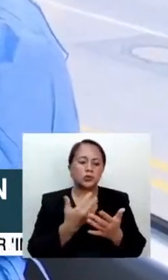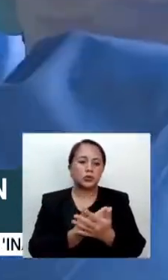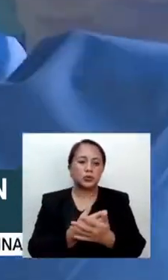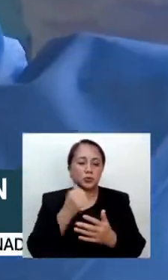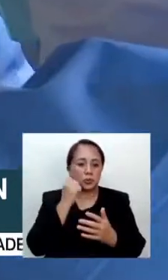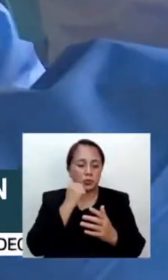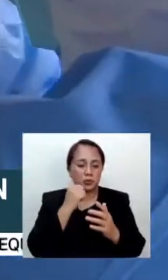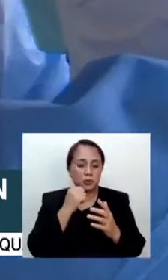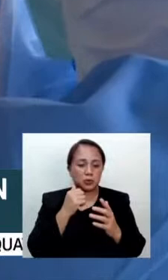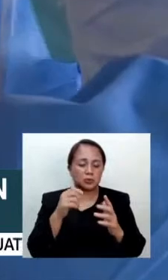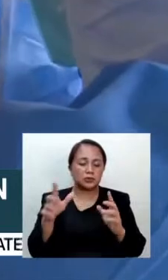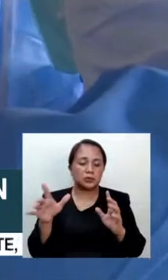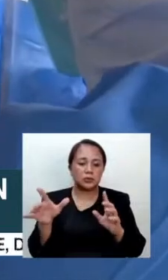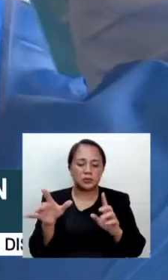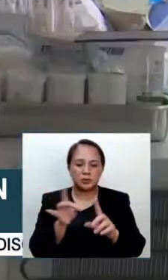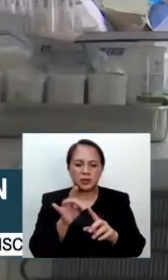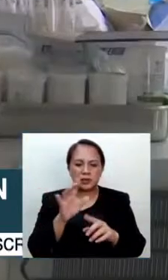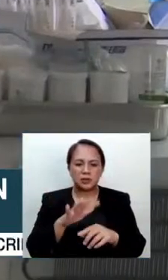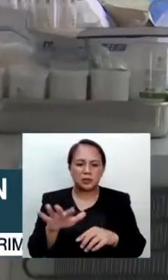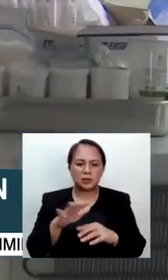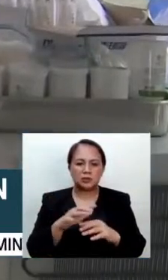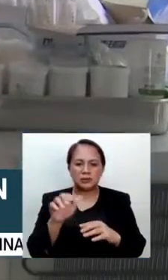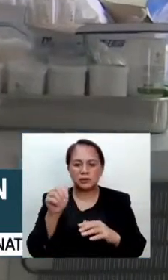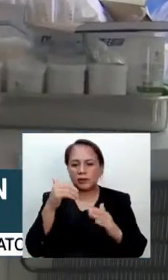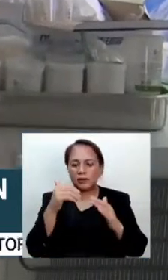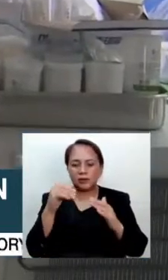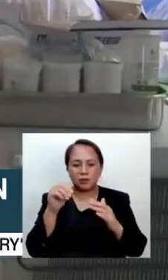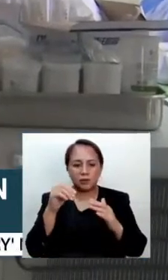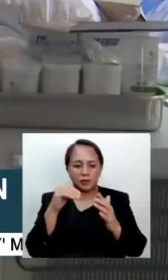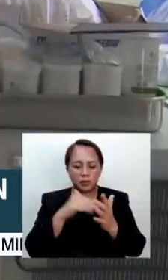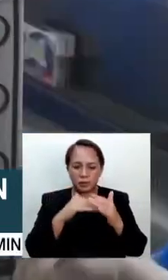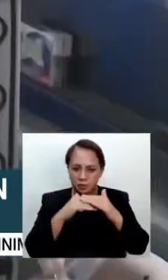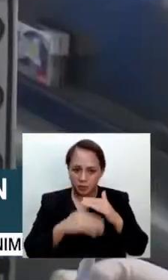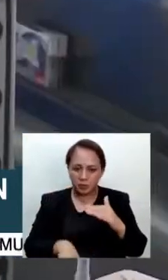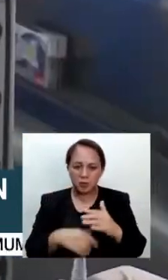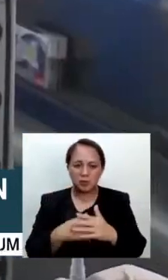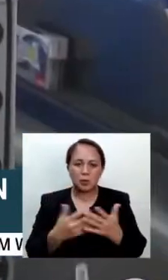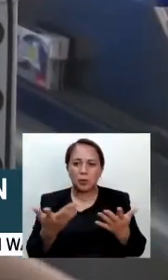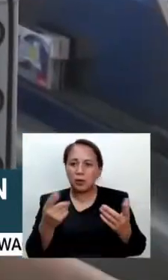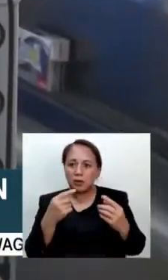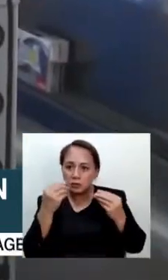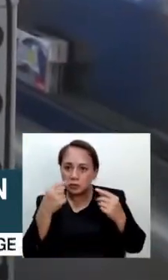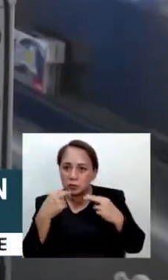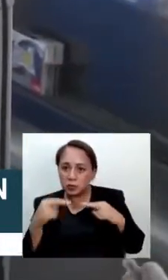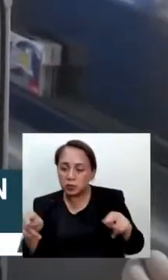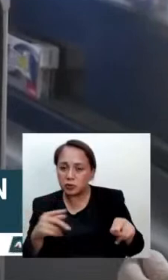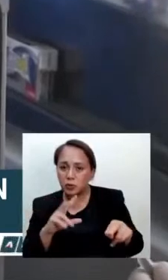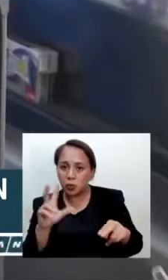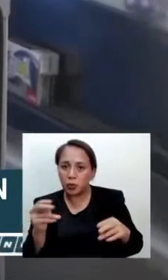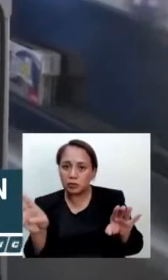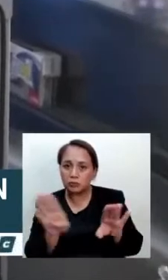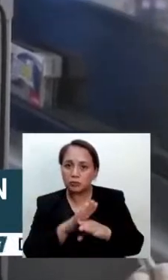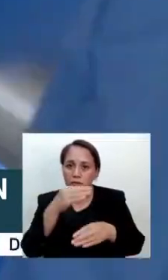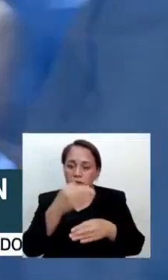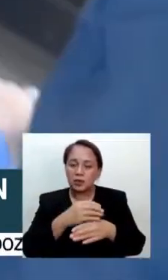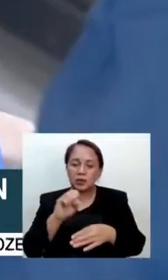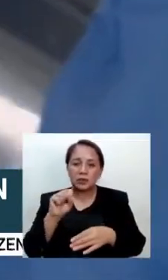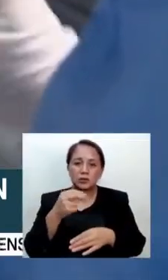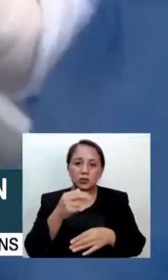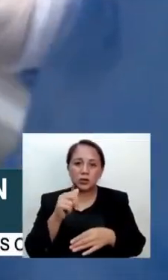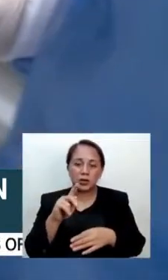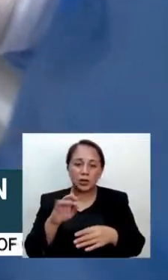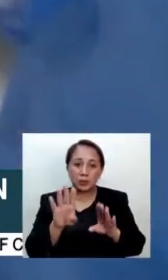past 4 days has been under 10,000. But there's no word yet on when the lockdown in Shanghai will be lifted,